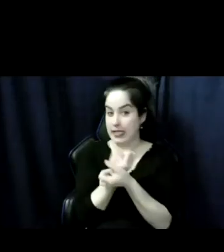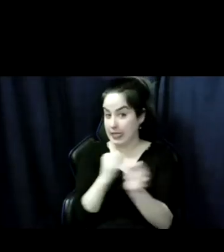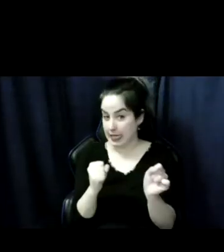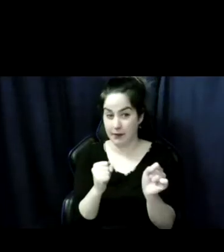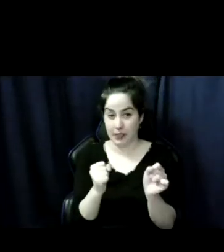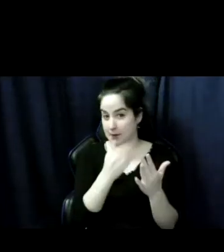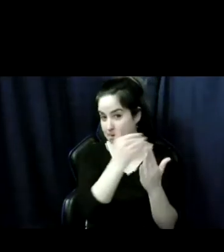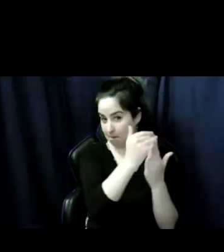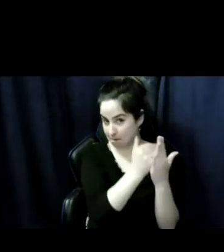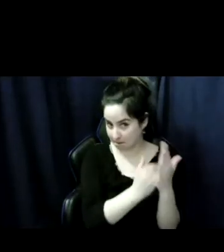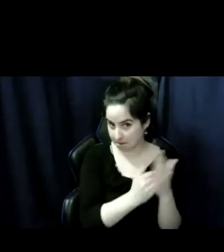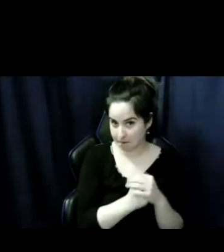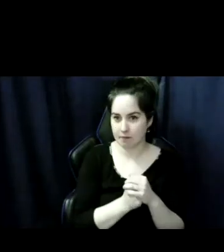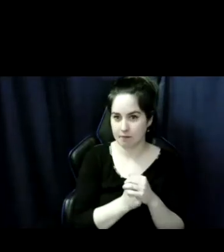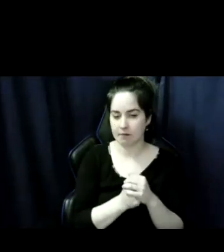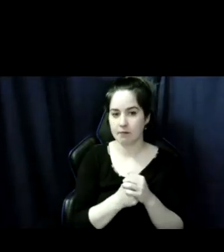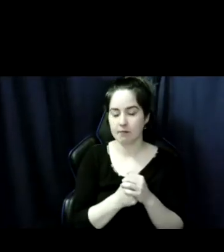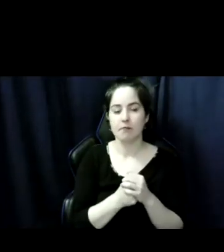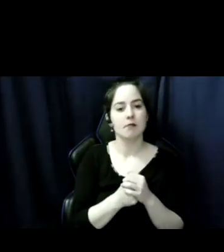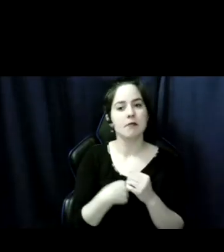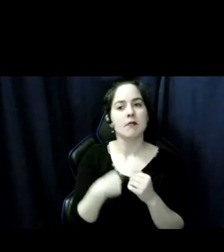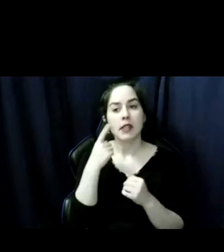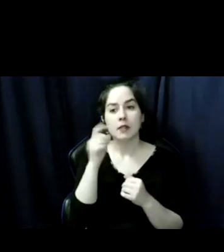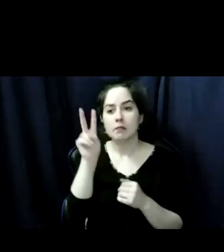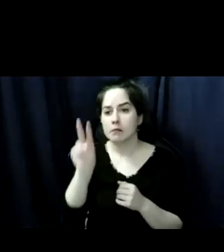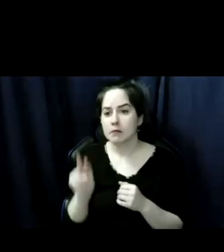I think we have a couple more.